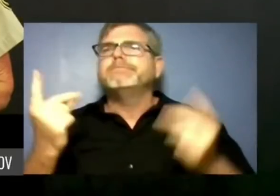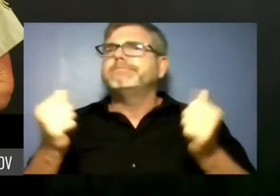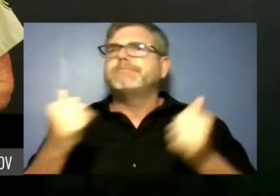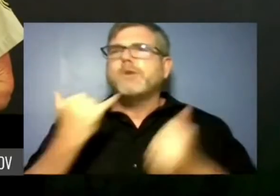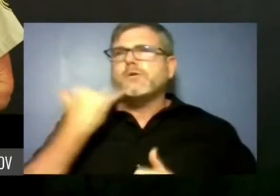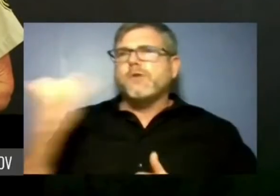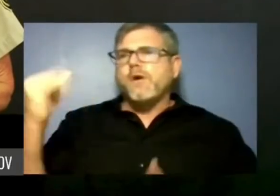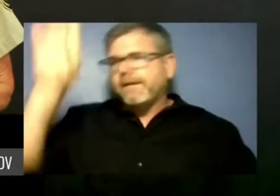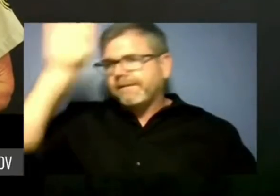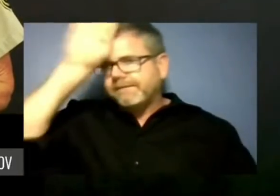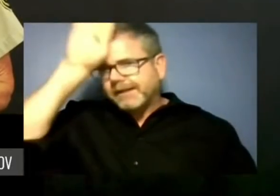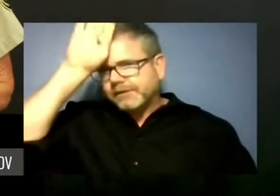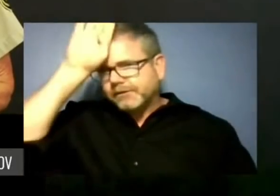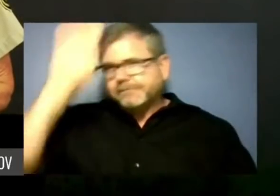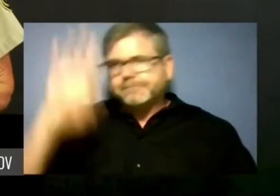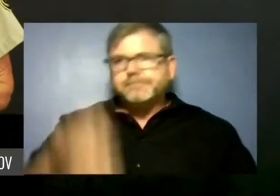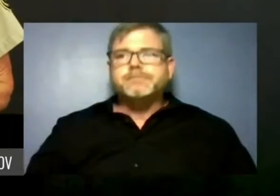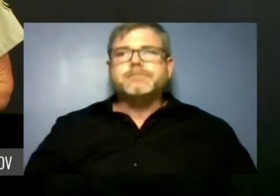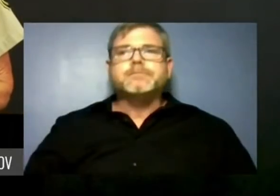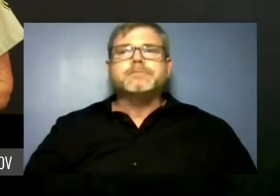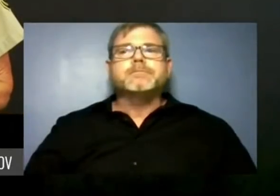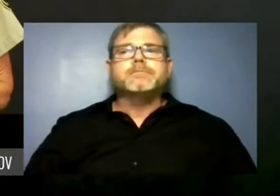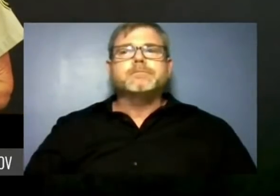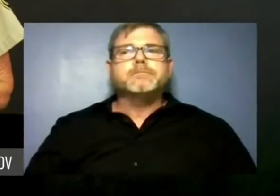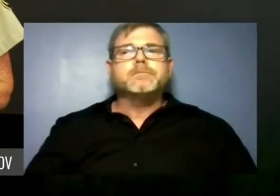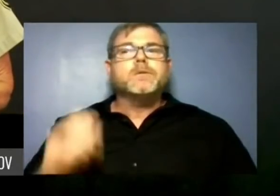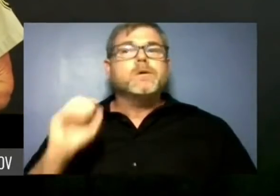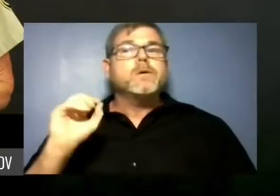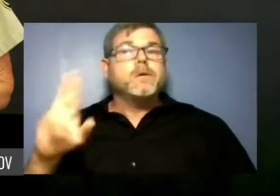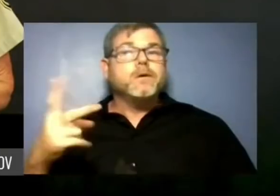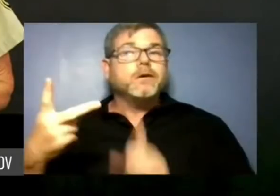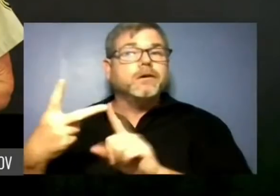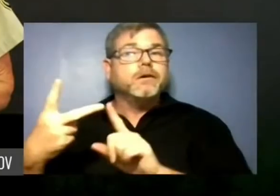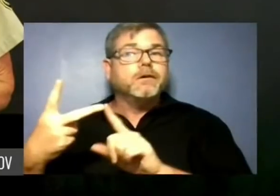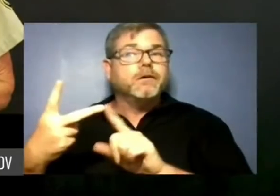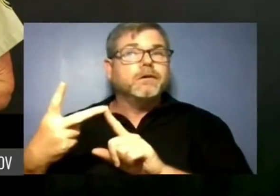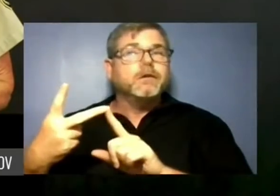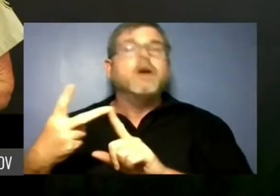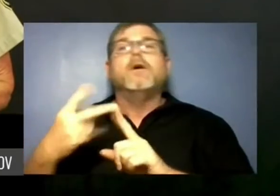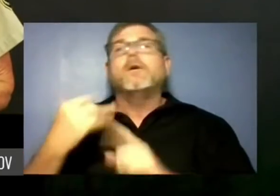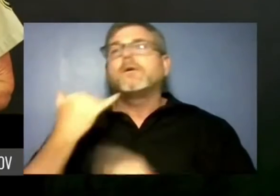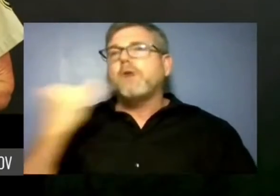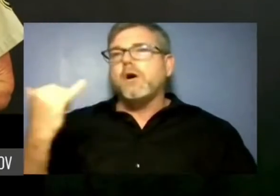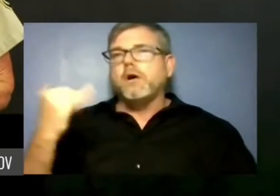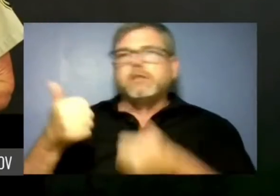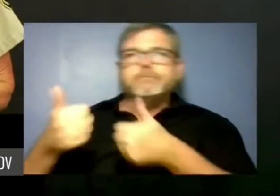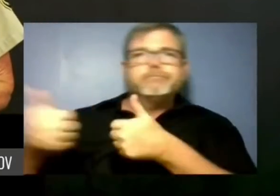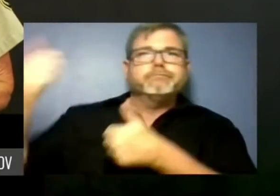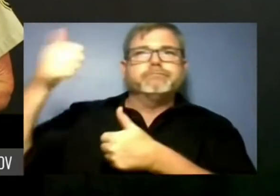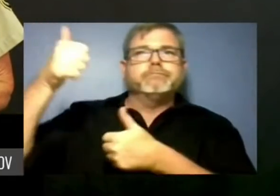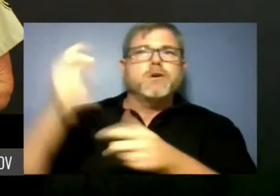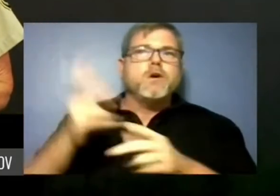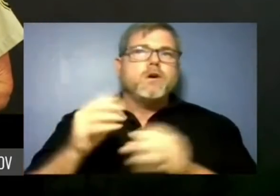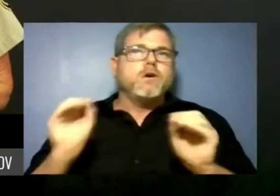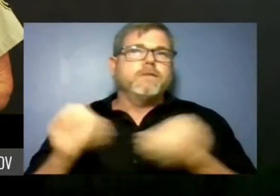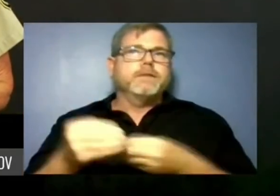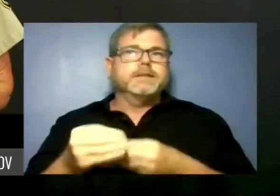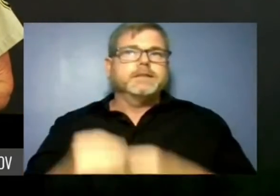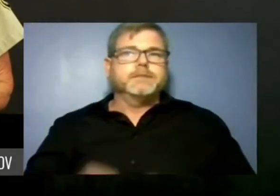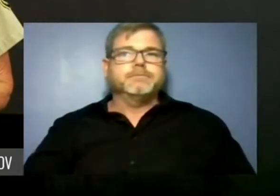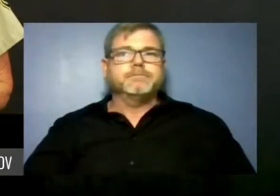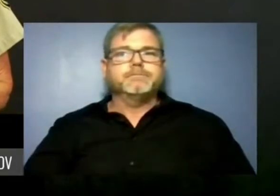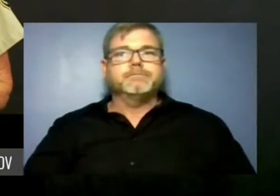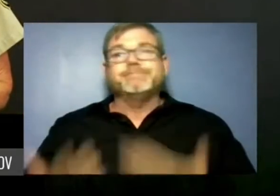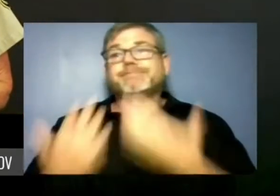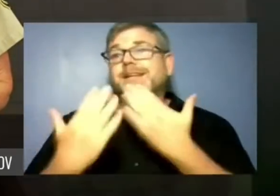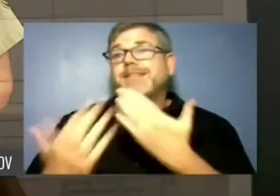call the supervisor's offices in Quincy or in Susanville to answer those questions. So thank you very much and have a good evening.